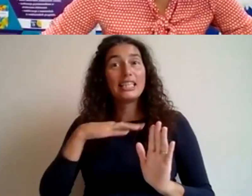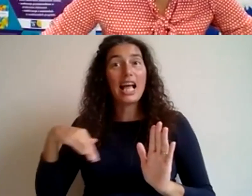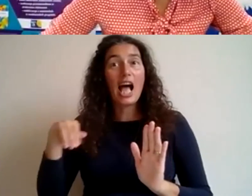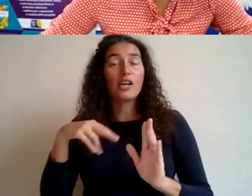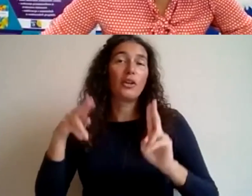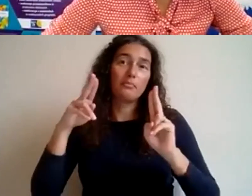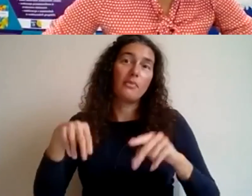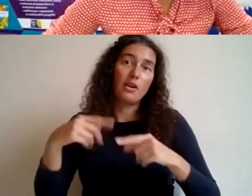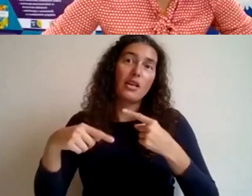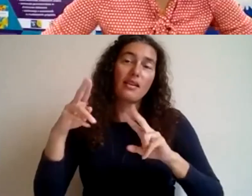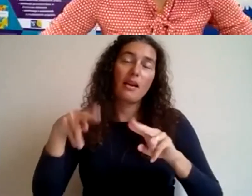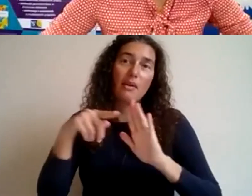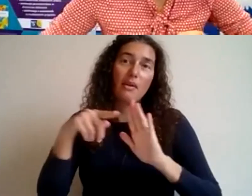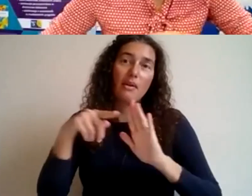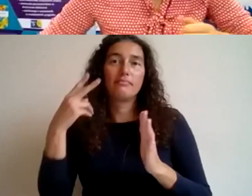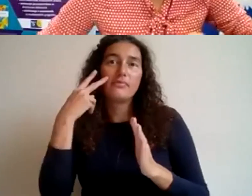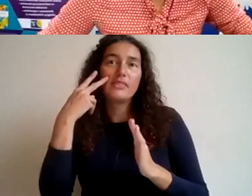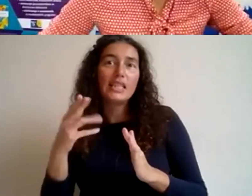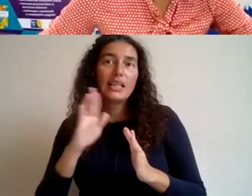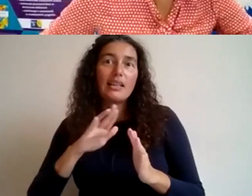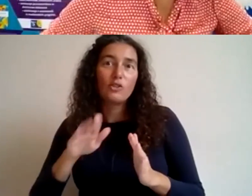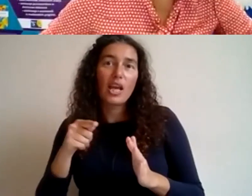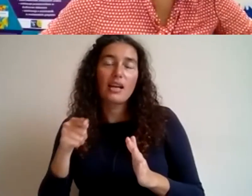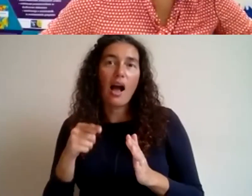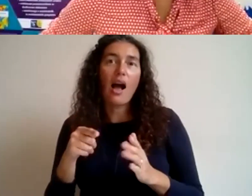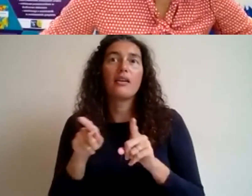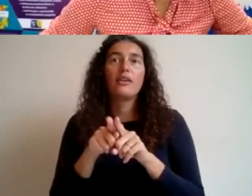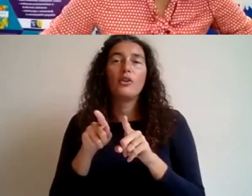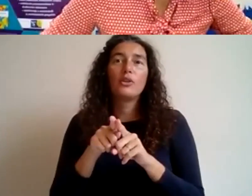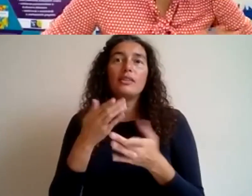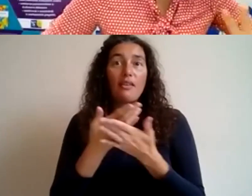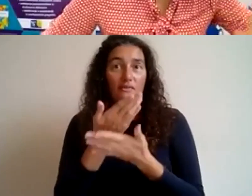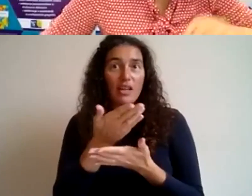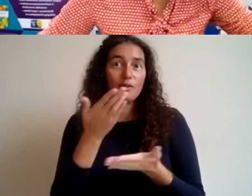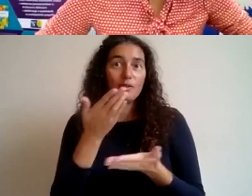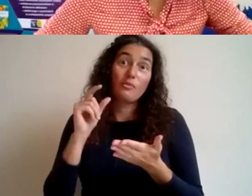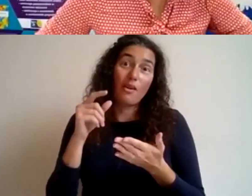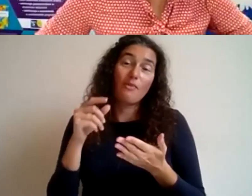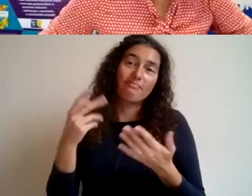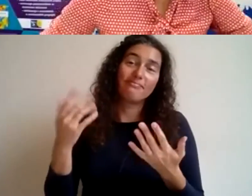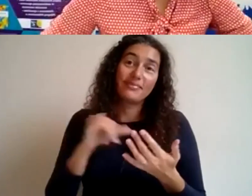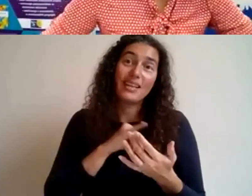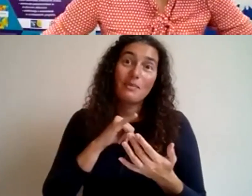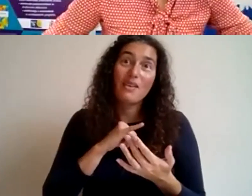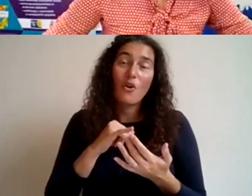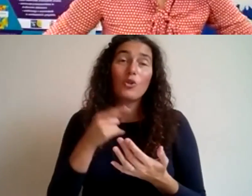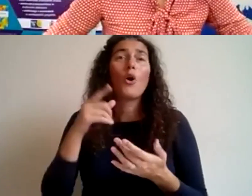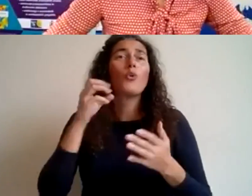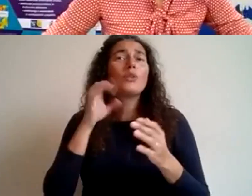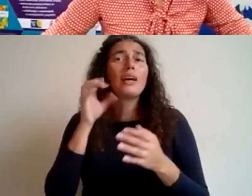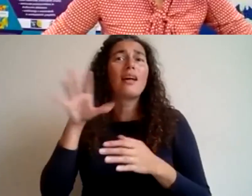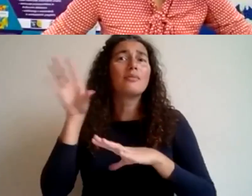and also some practice, and the latter is especially interesting for you. Maybe about policy you hear every day, but